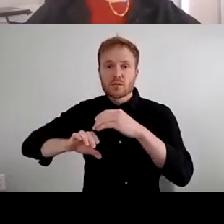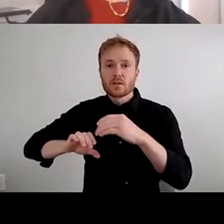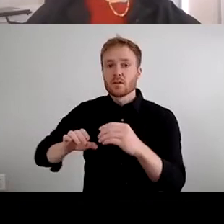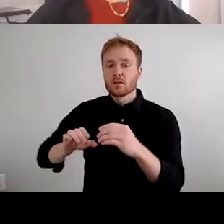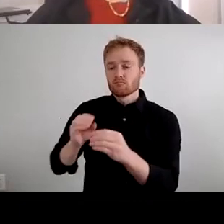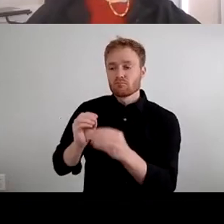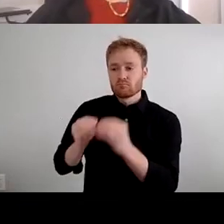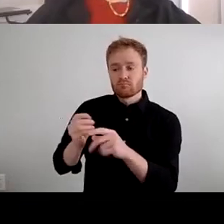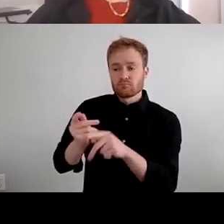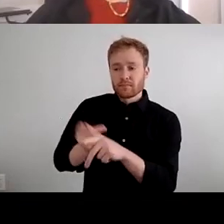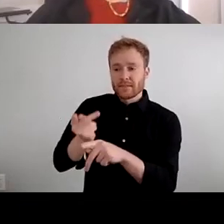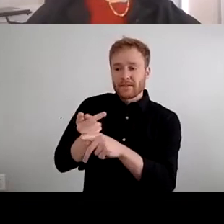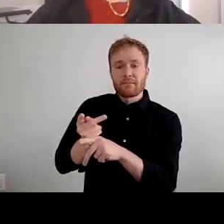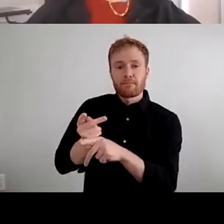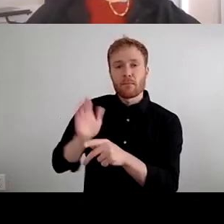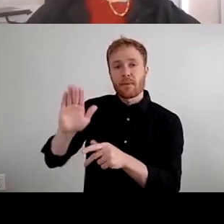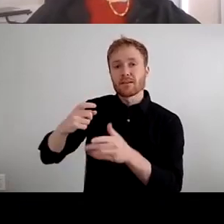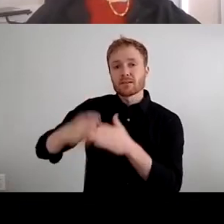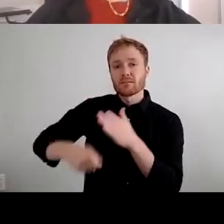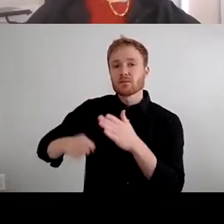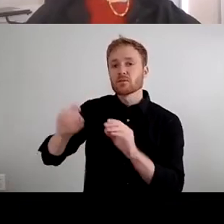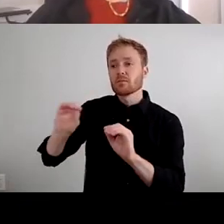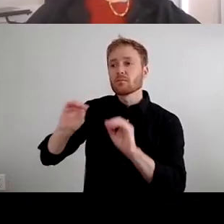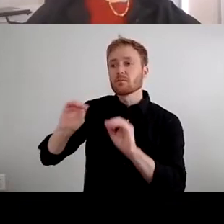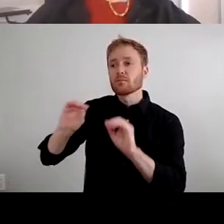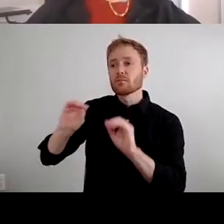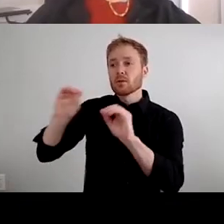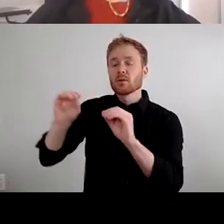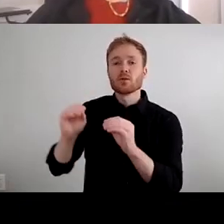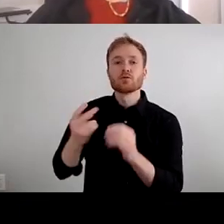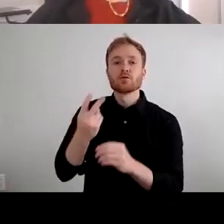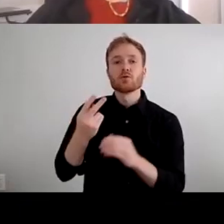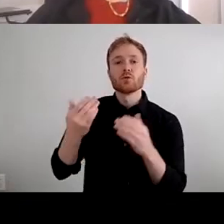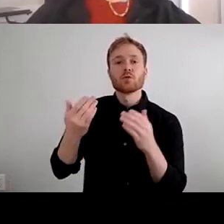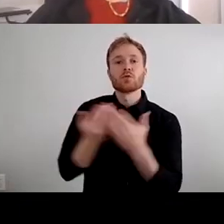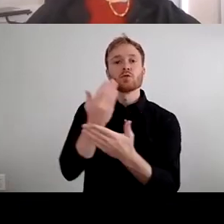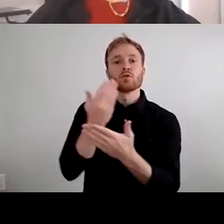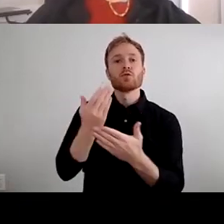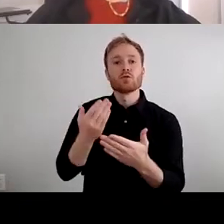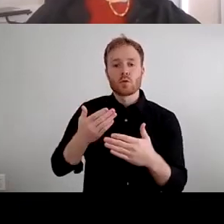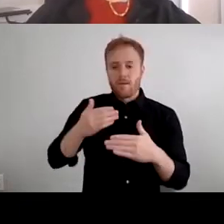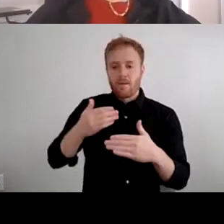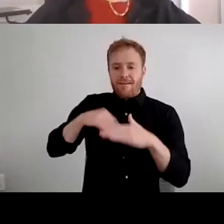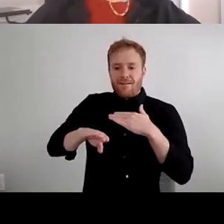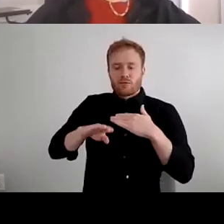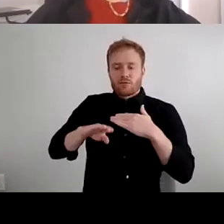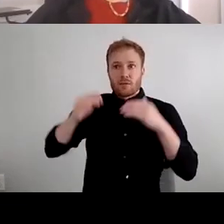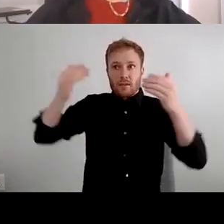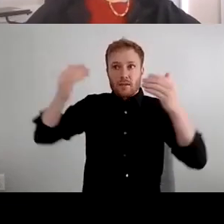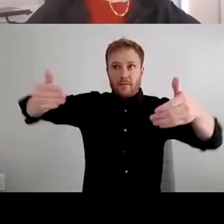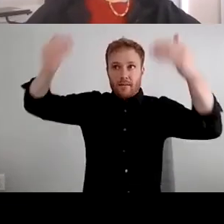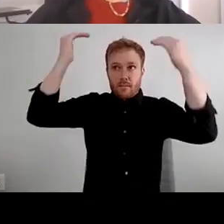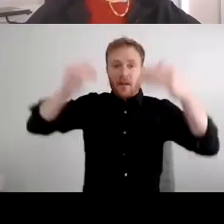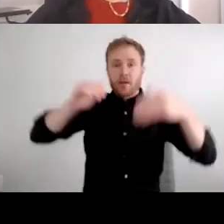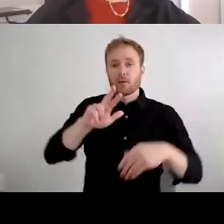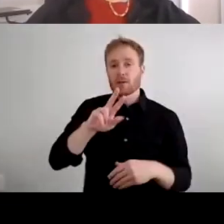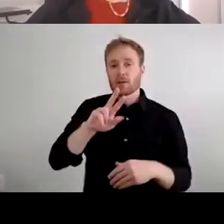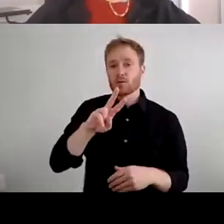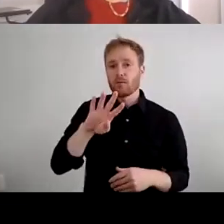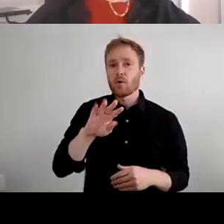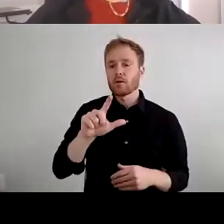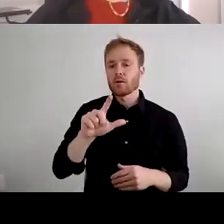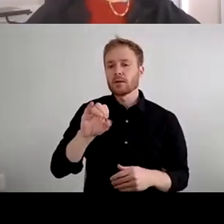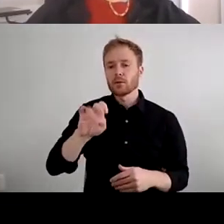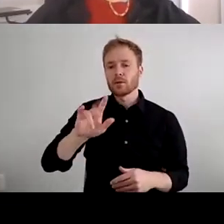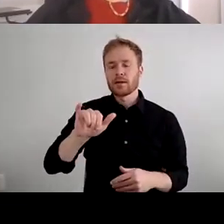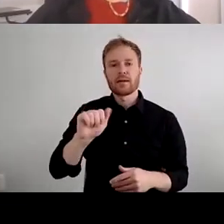and expense to install two new entrance canopy at 3234 Liberty Avenue in the 6th Ward,